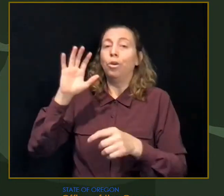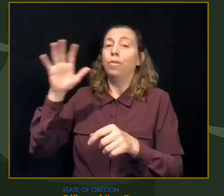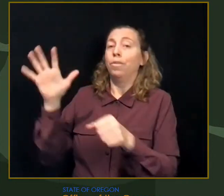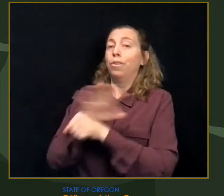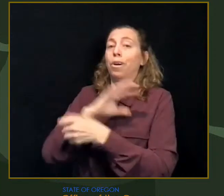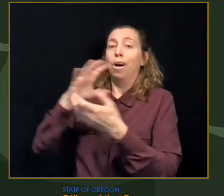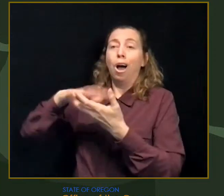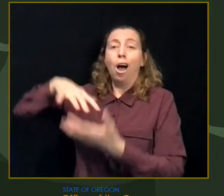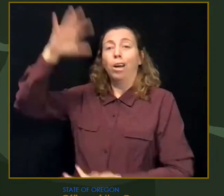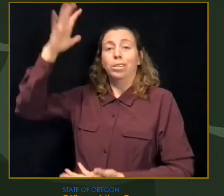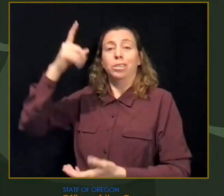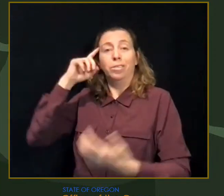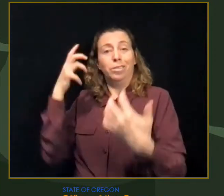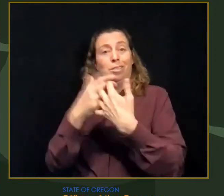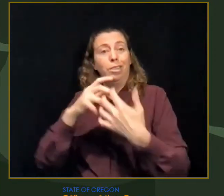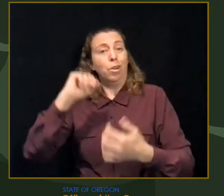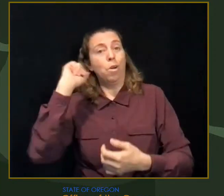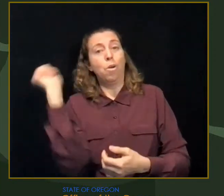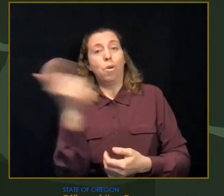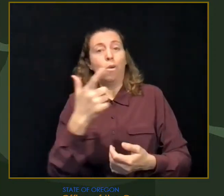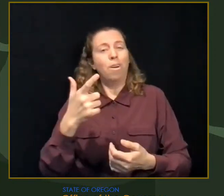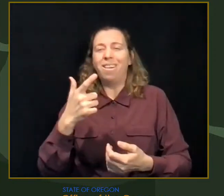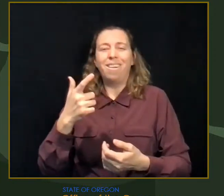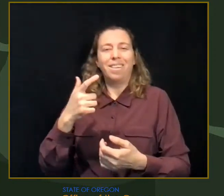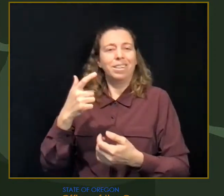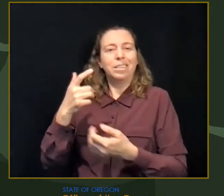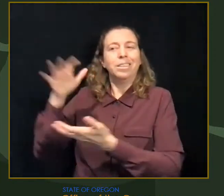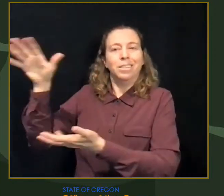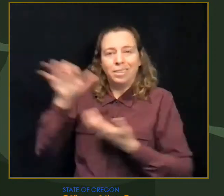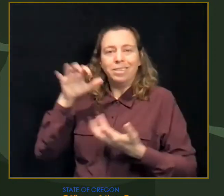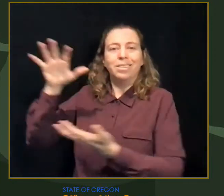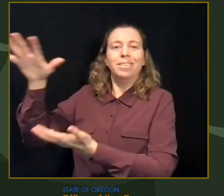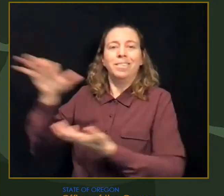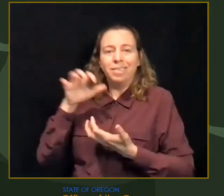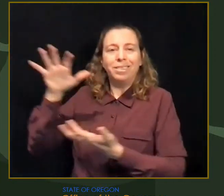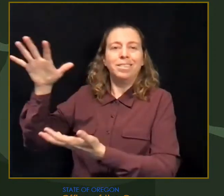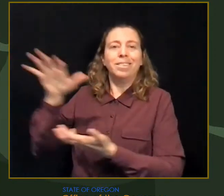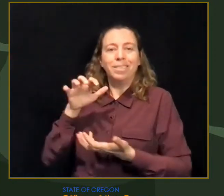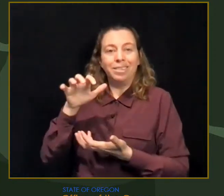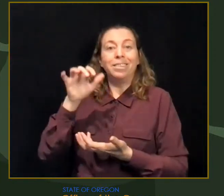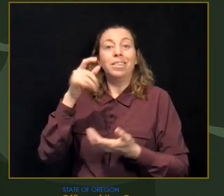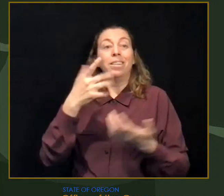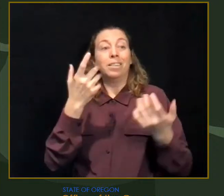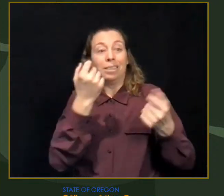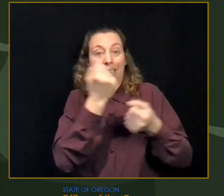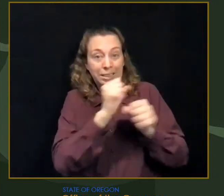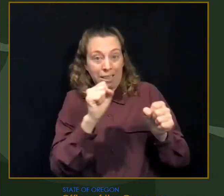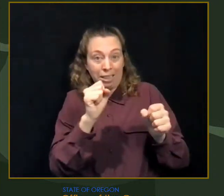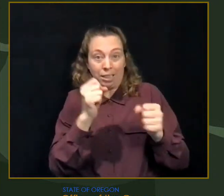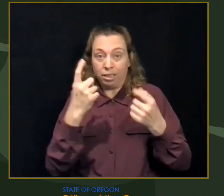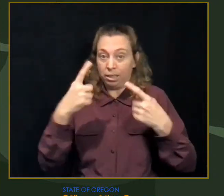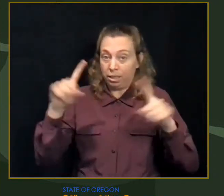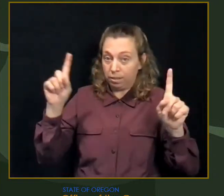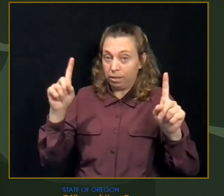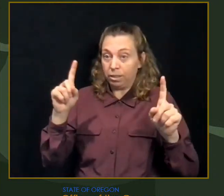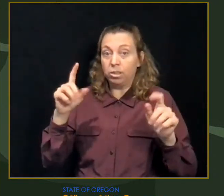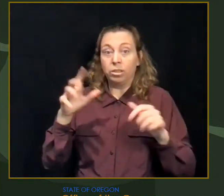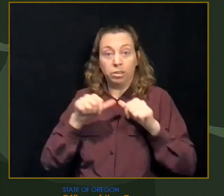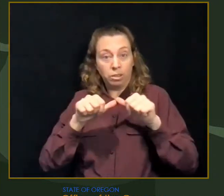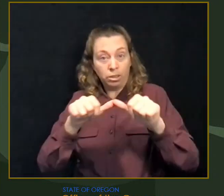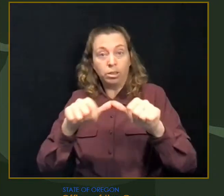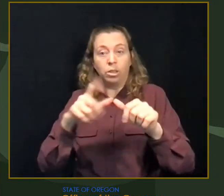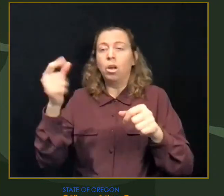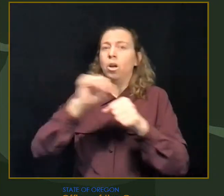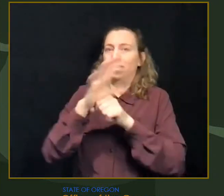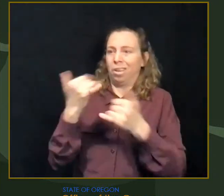which is so safe and so highly effective just a year into this pandemic, is an amazing tool. And to have